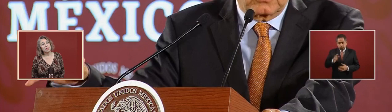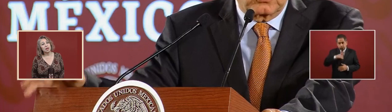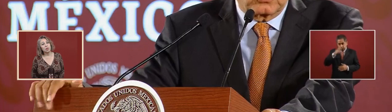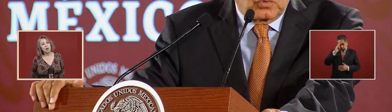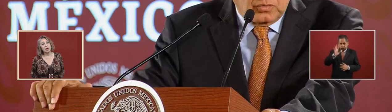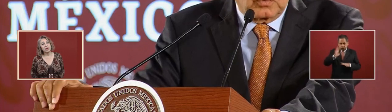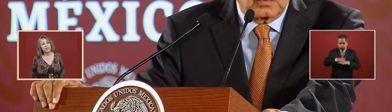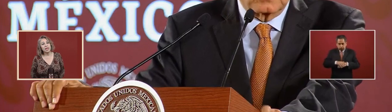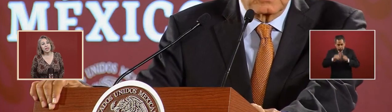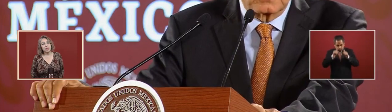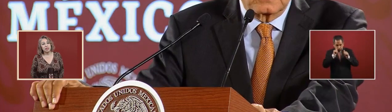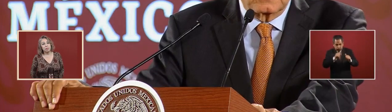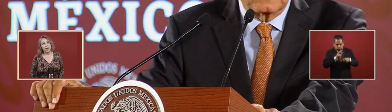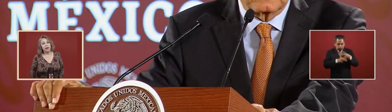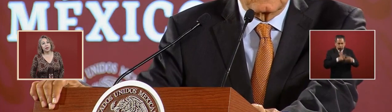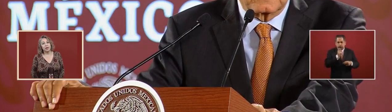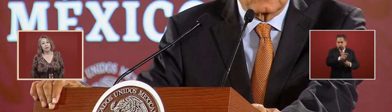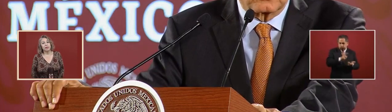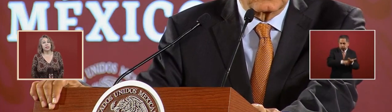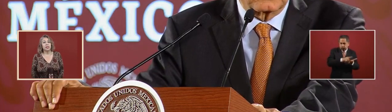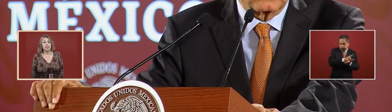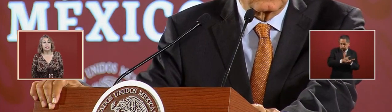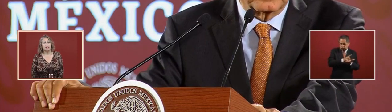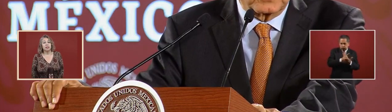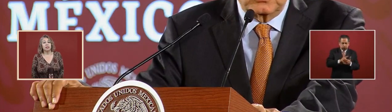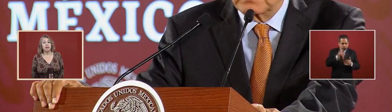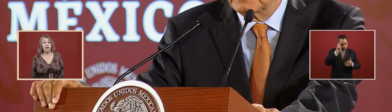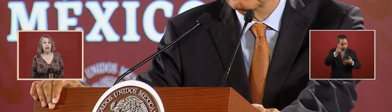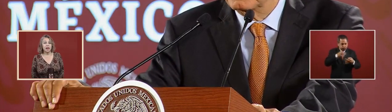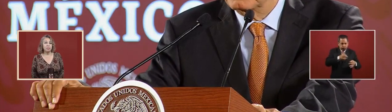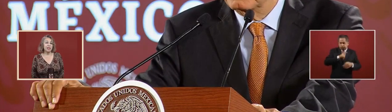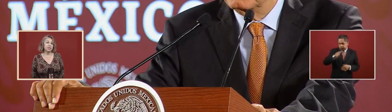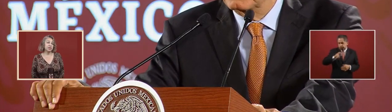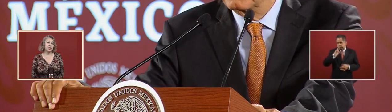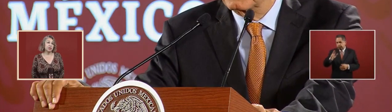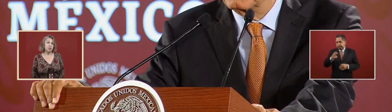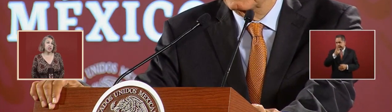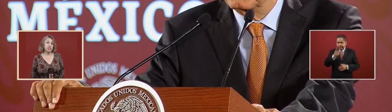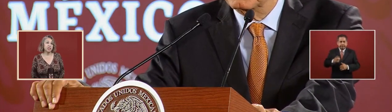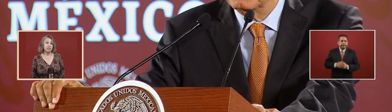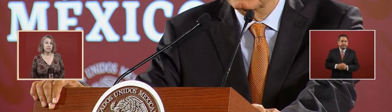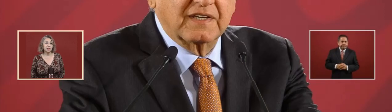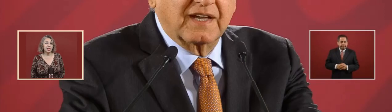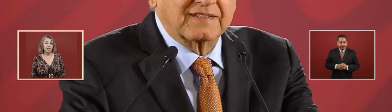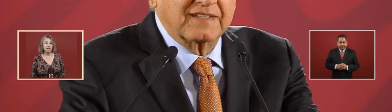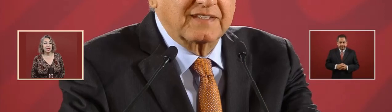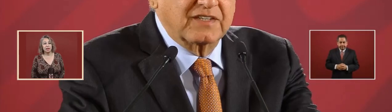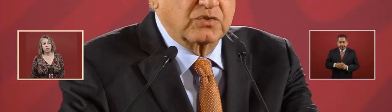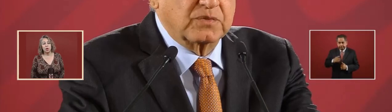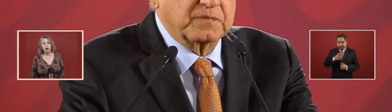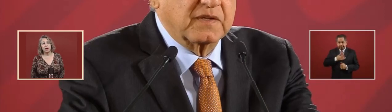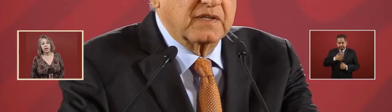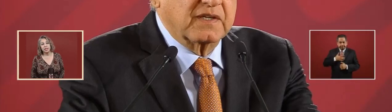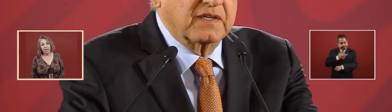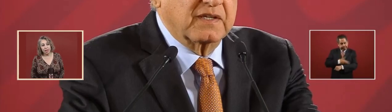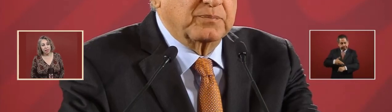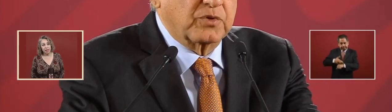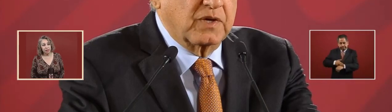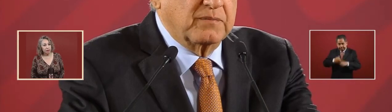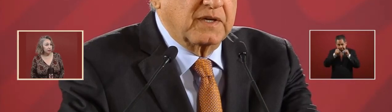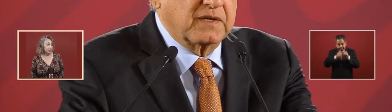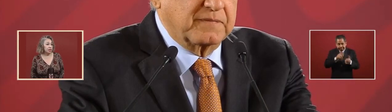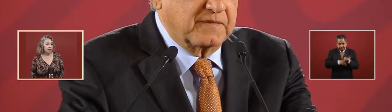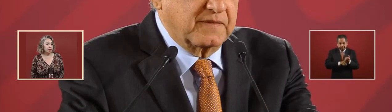atendiendo el that asunto. We are attending to the matter. Contesto tu pregunta. And I'm answering your question saying that we are